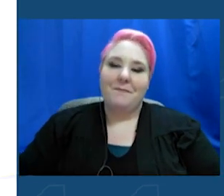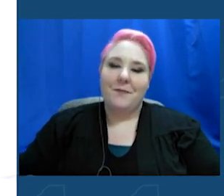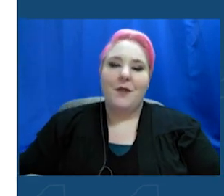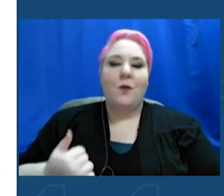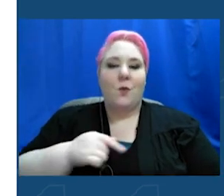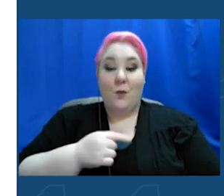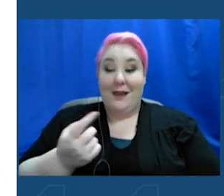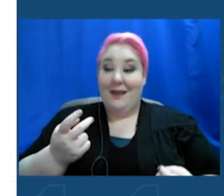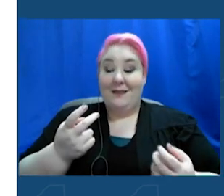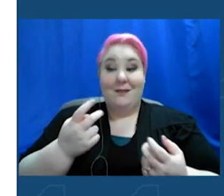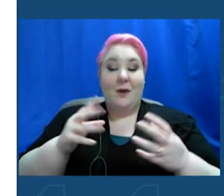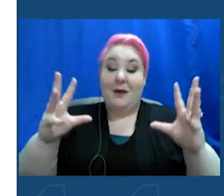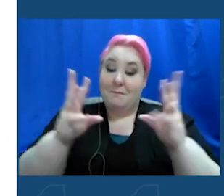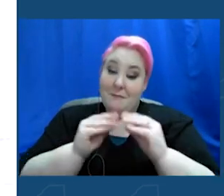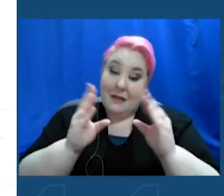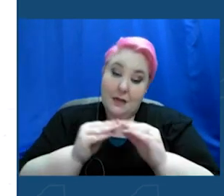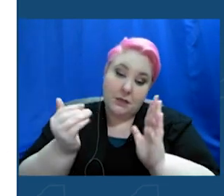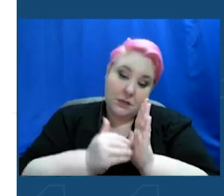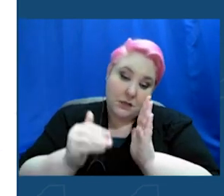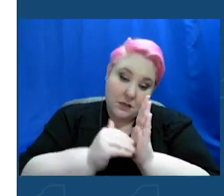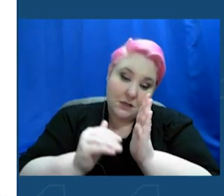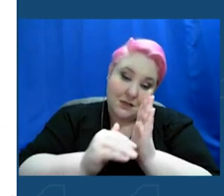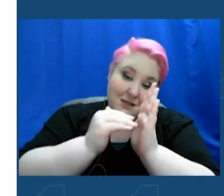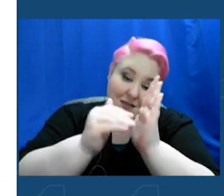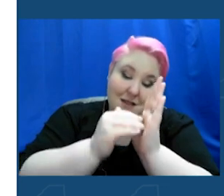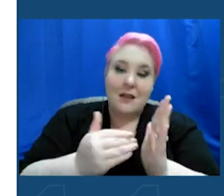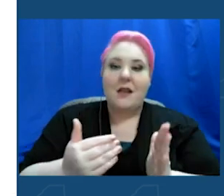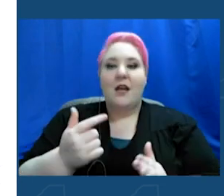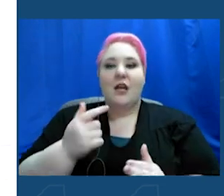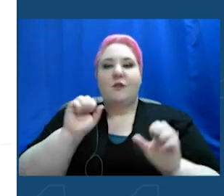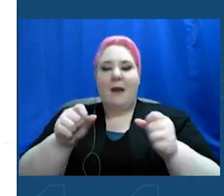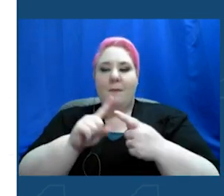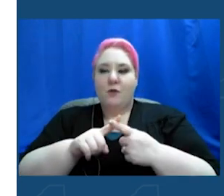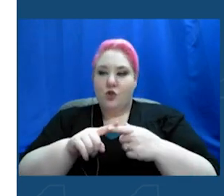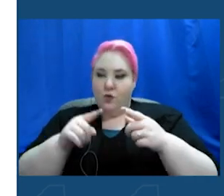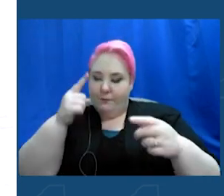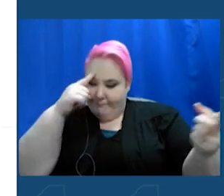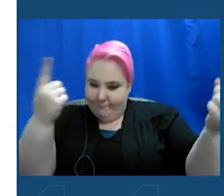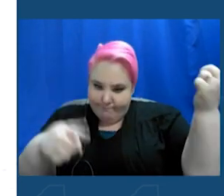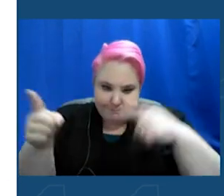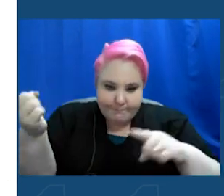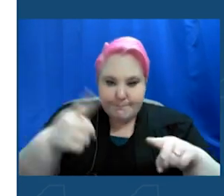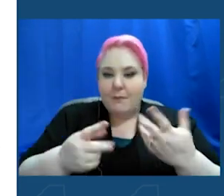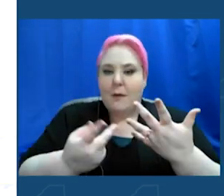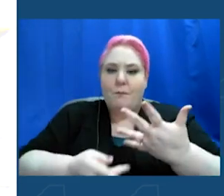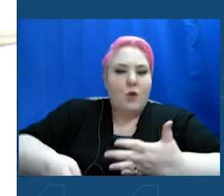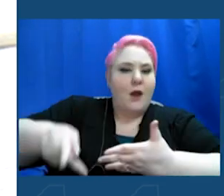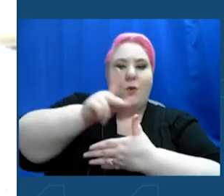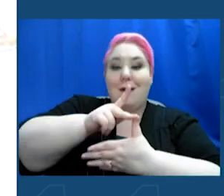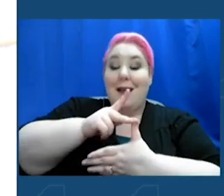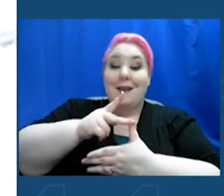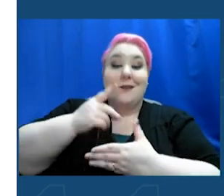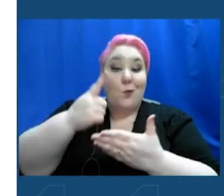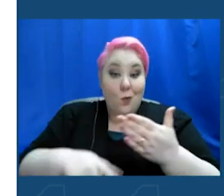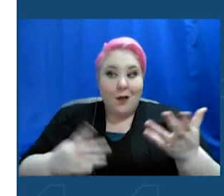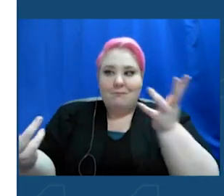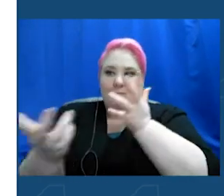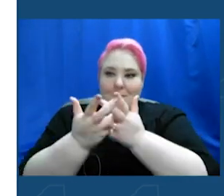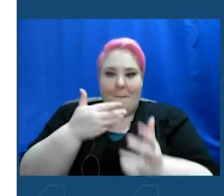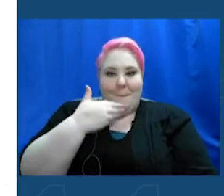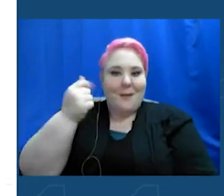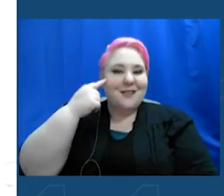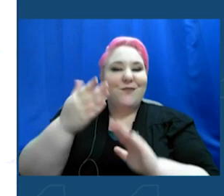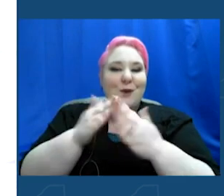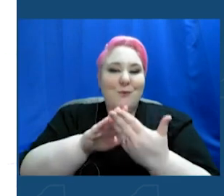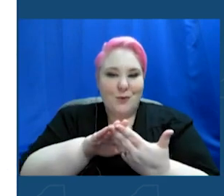meetings we sat through to prioritize jointly what made sense for the communities. And all of that bottoms up, right,